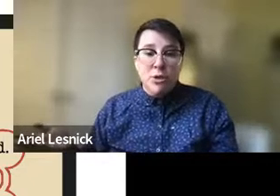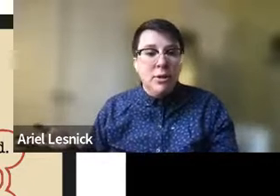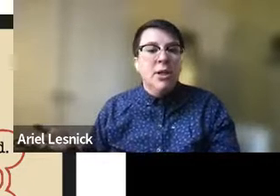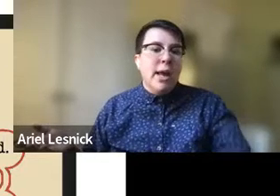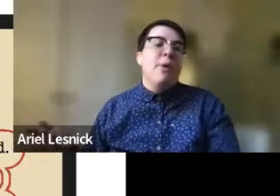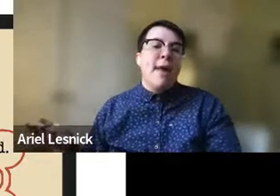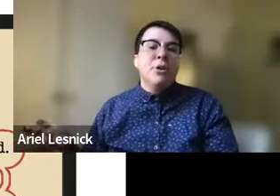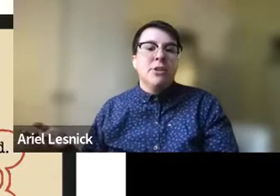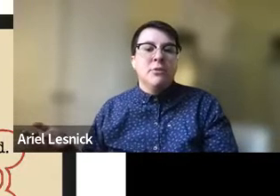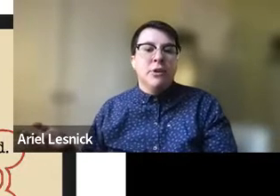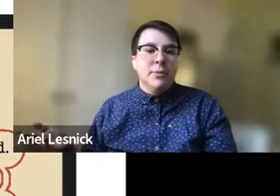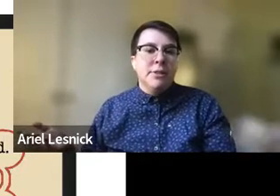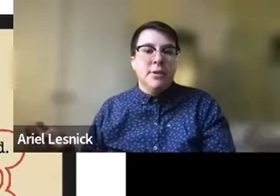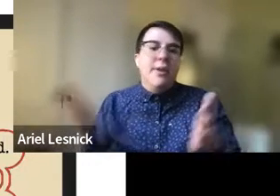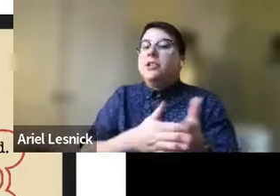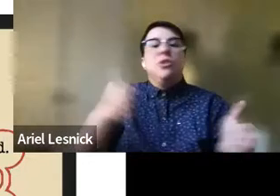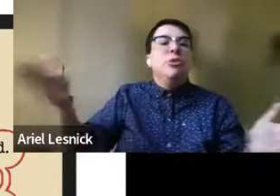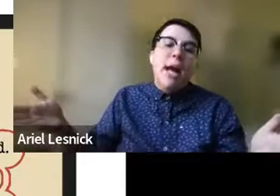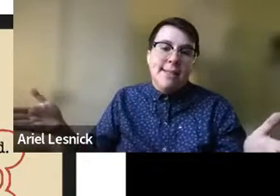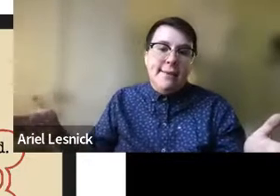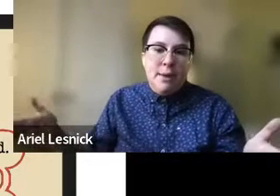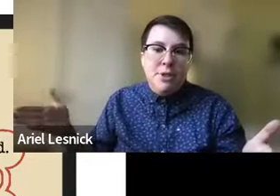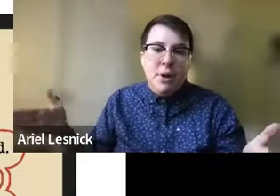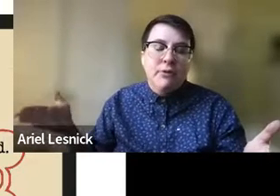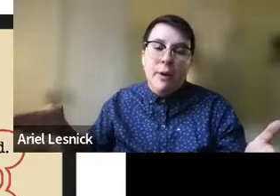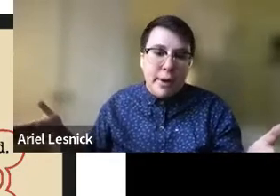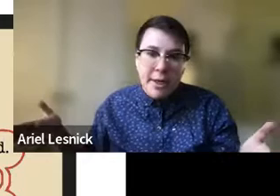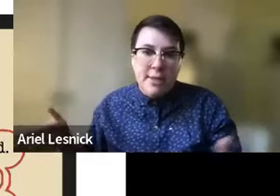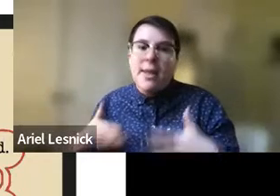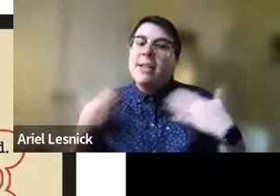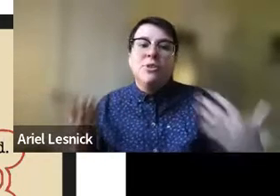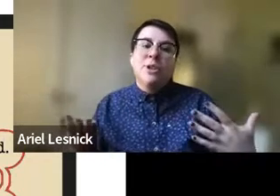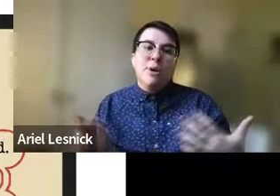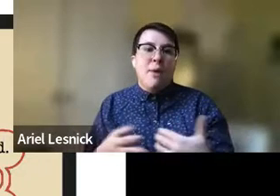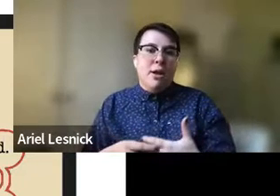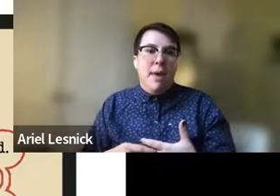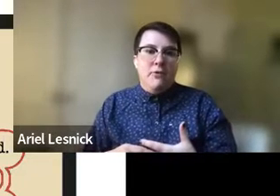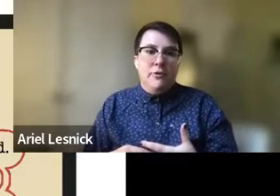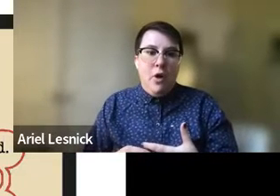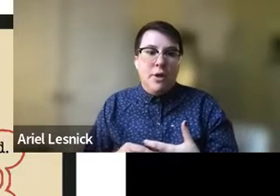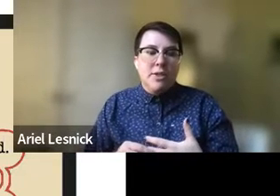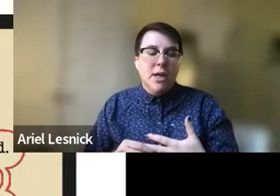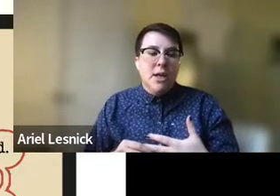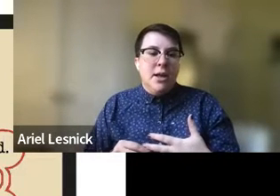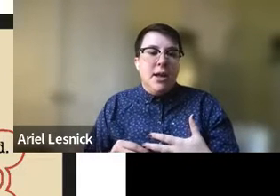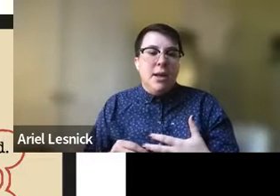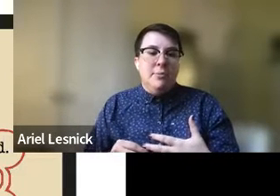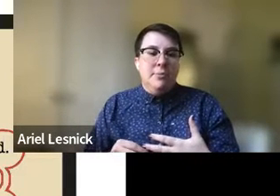describe them too. And when that person confirms, they just utilize that language going forward. So that's usually what I recommend for